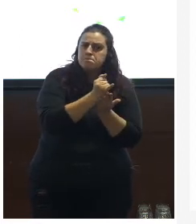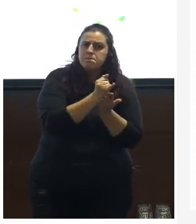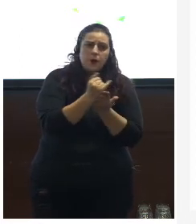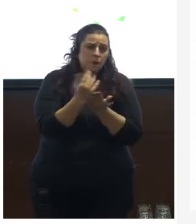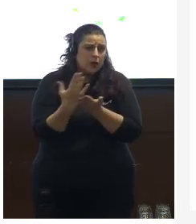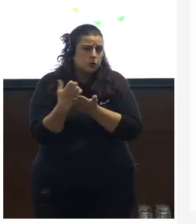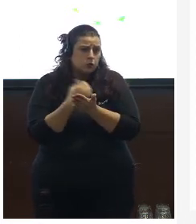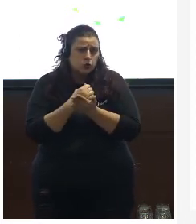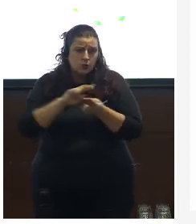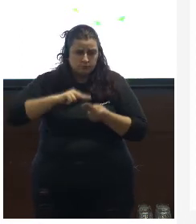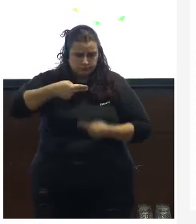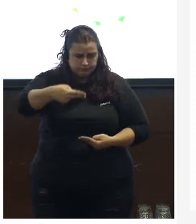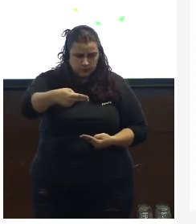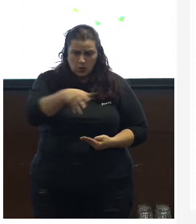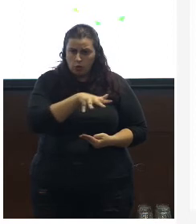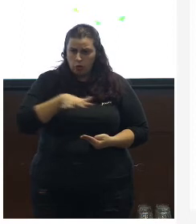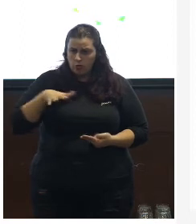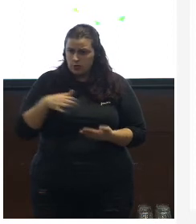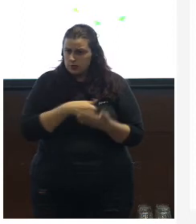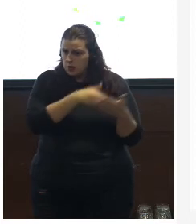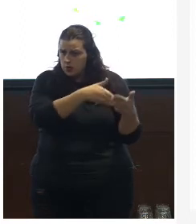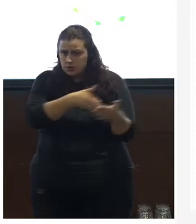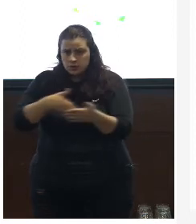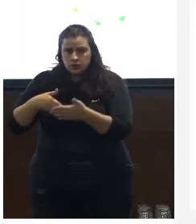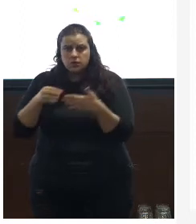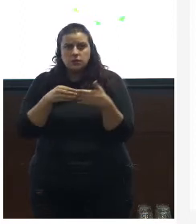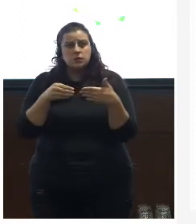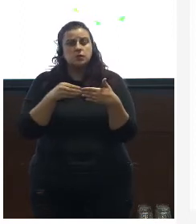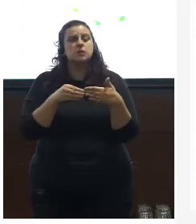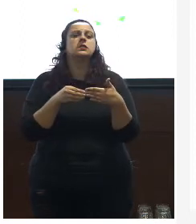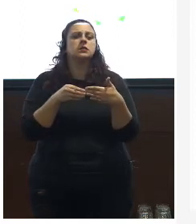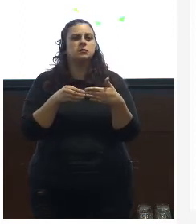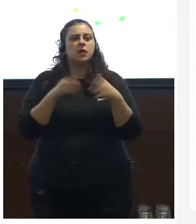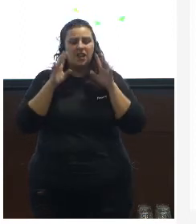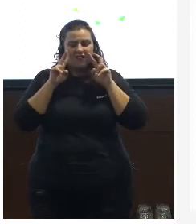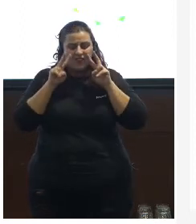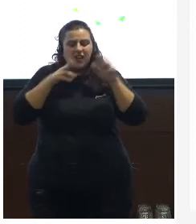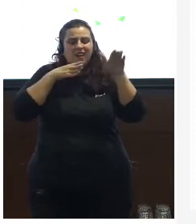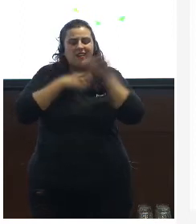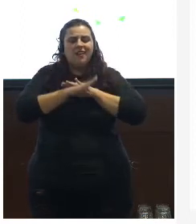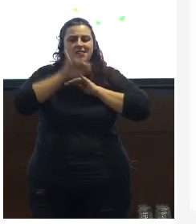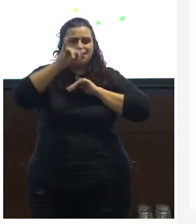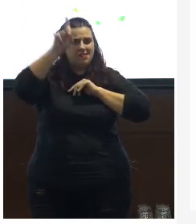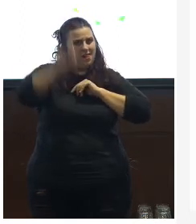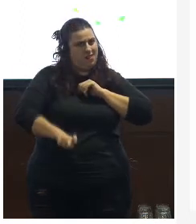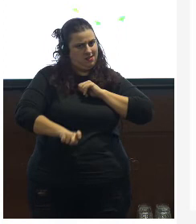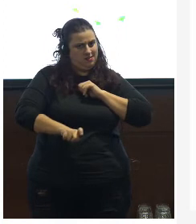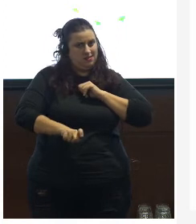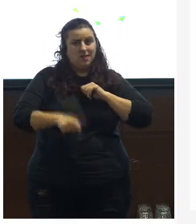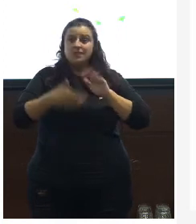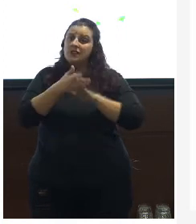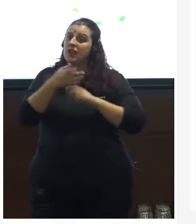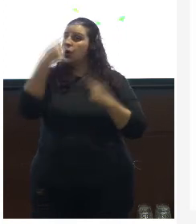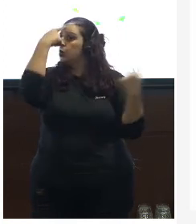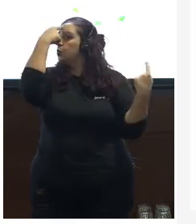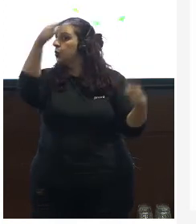regulation that that place is accessible before bringing people in. And then that brings us to quality. I think that quality needs